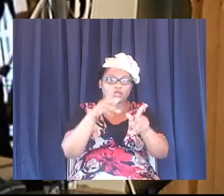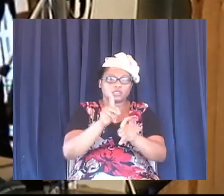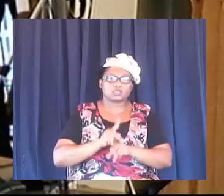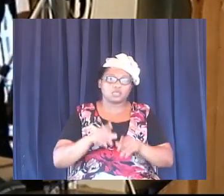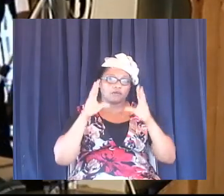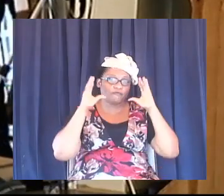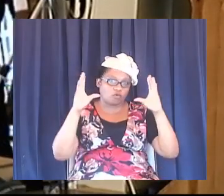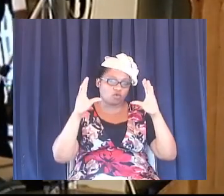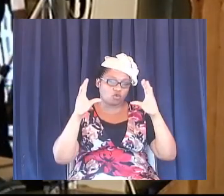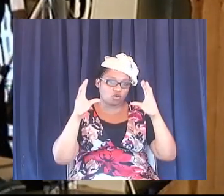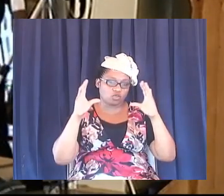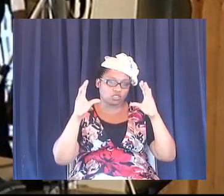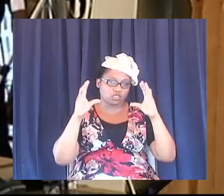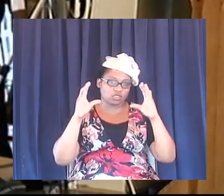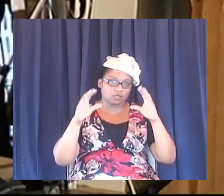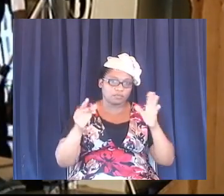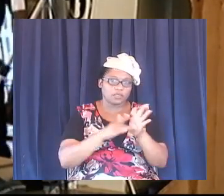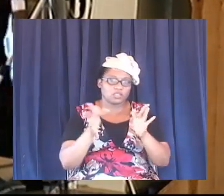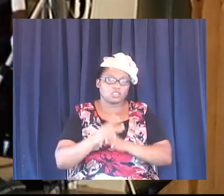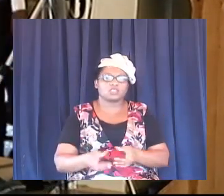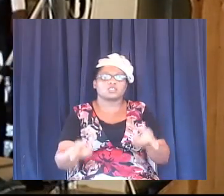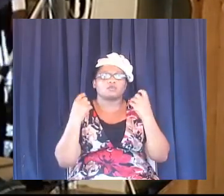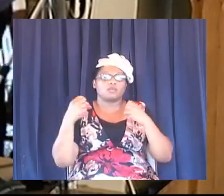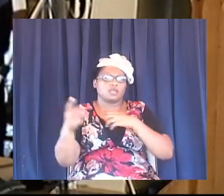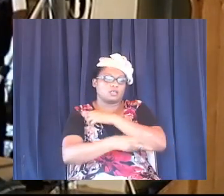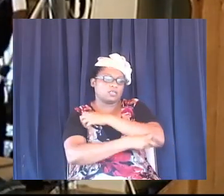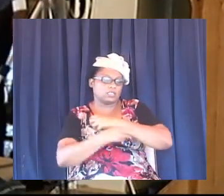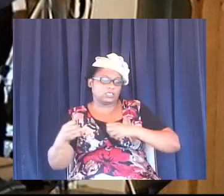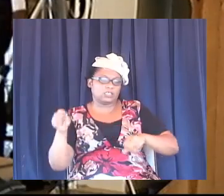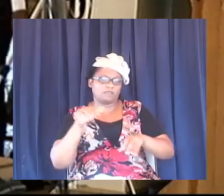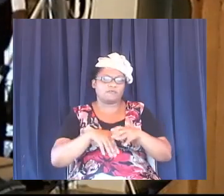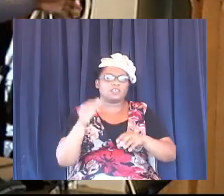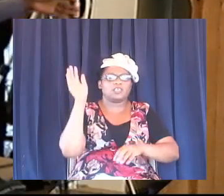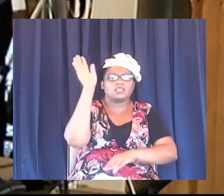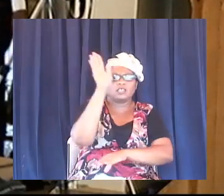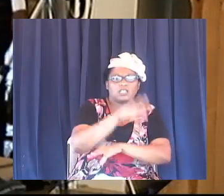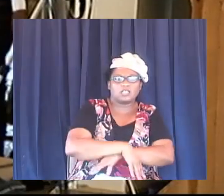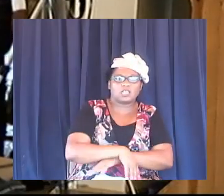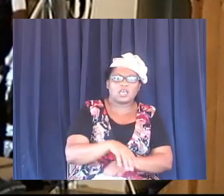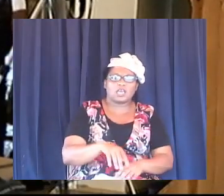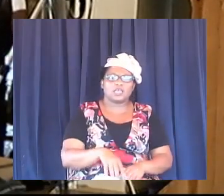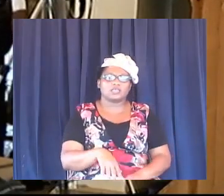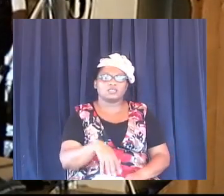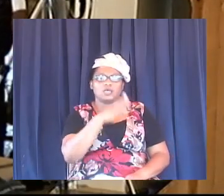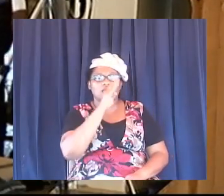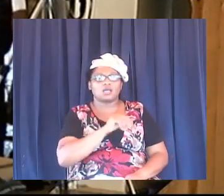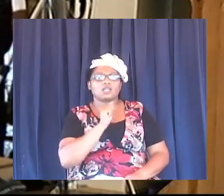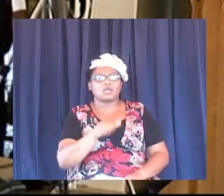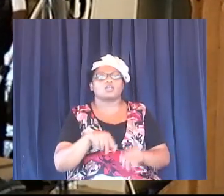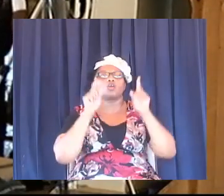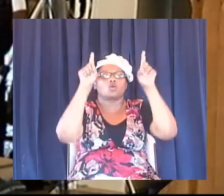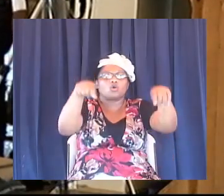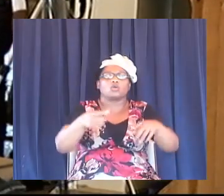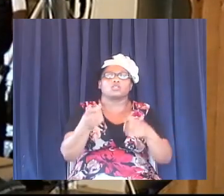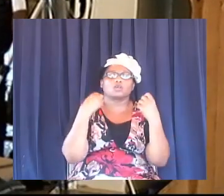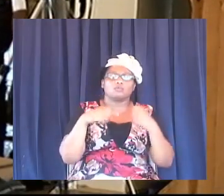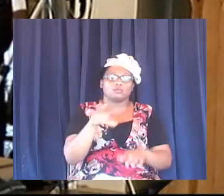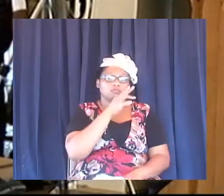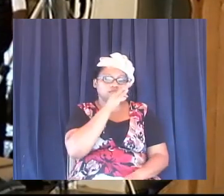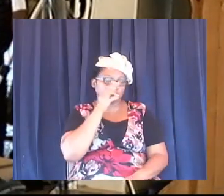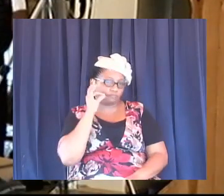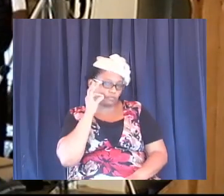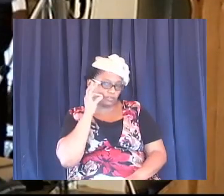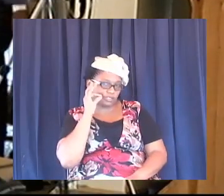thief in the night. God not going to come when we fasting and praying and we just full out with the spirit. And no, I'm going to